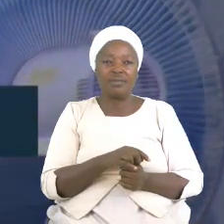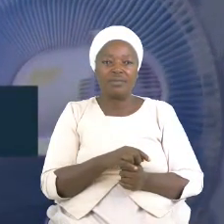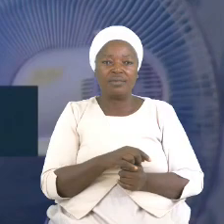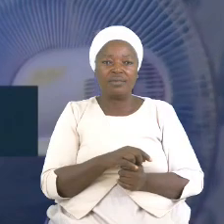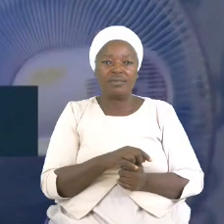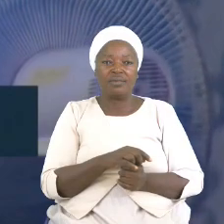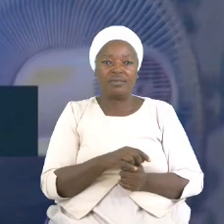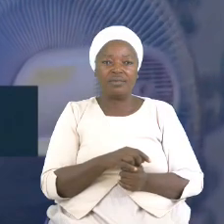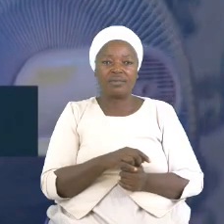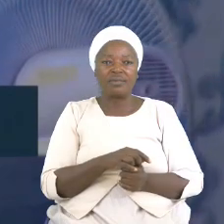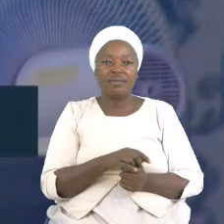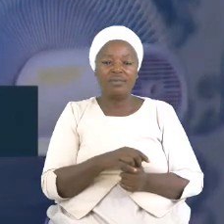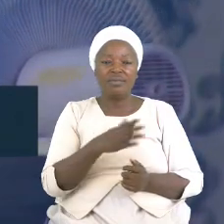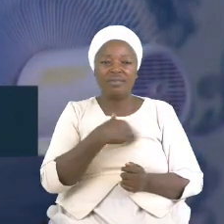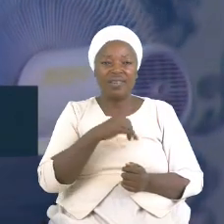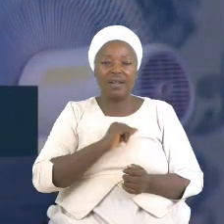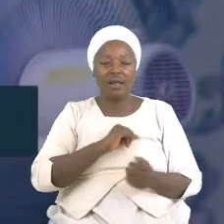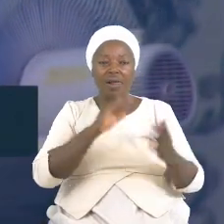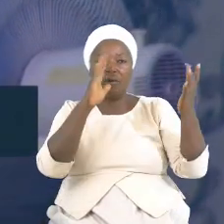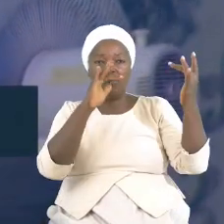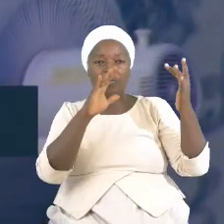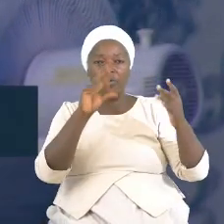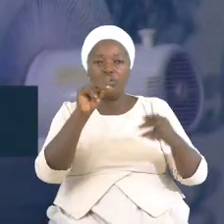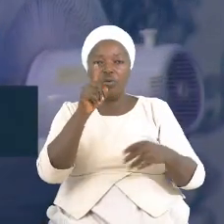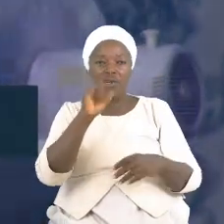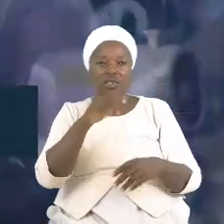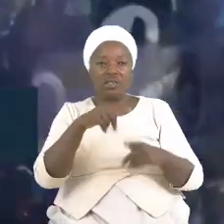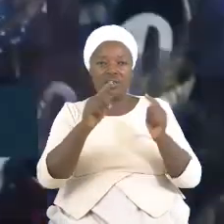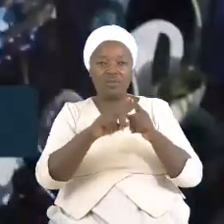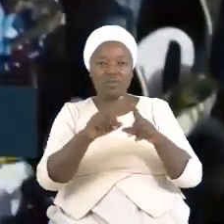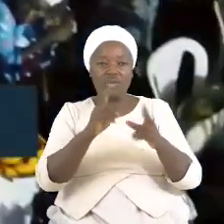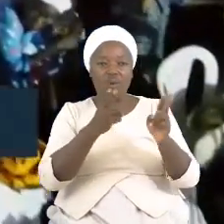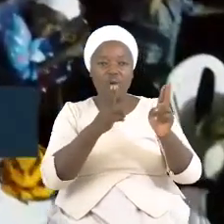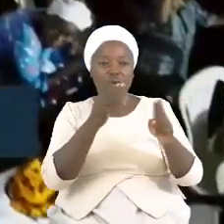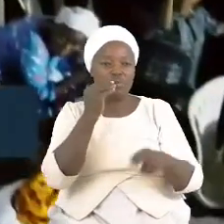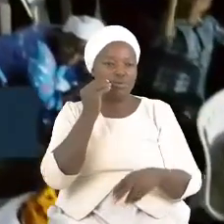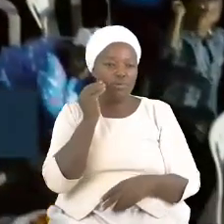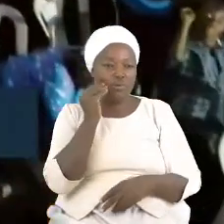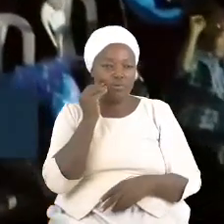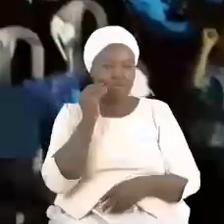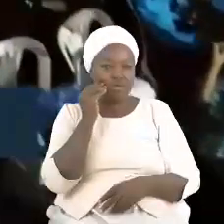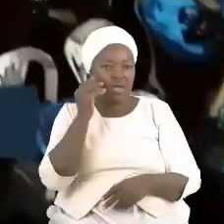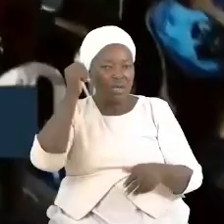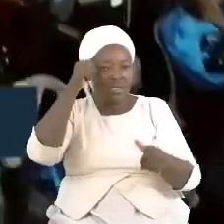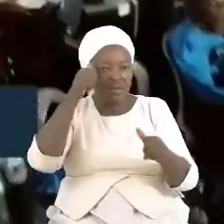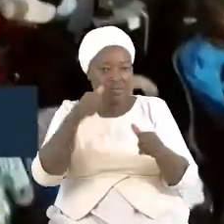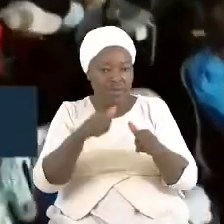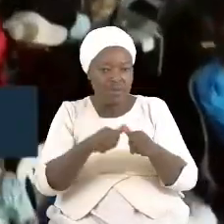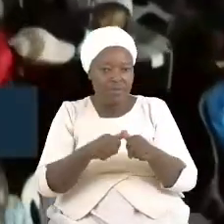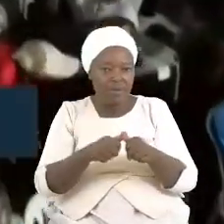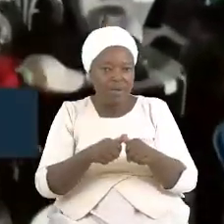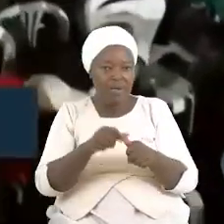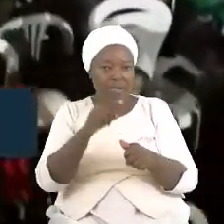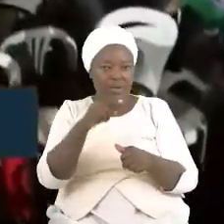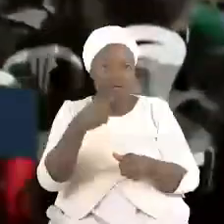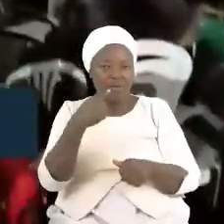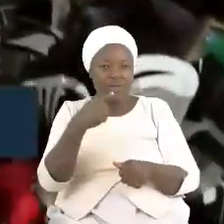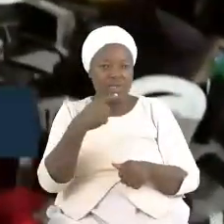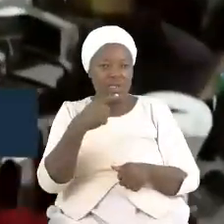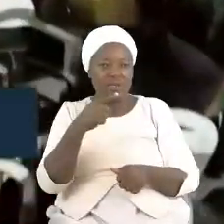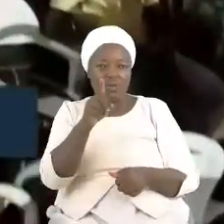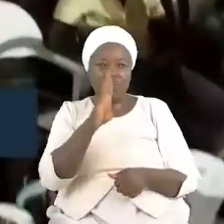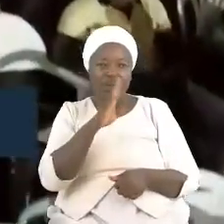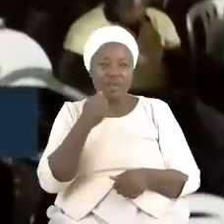And I hope nobody is trying to go home yet. Remember, you said you'll be the first to give testimony